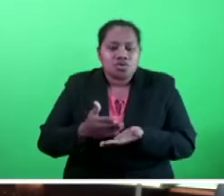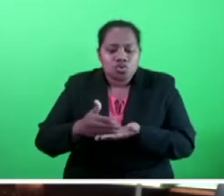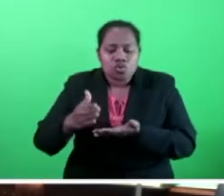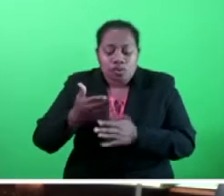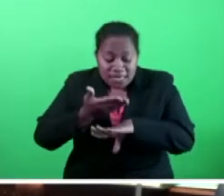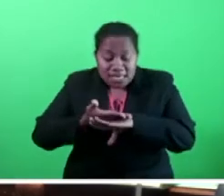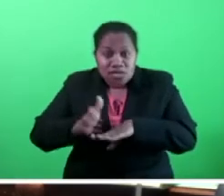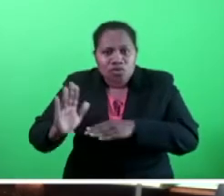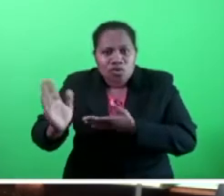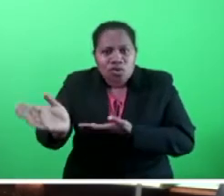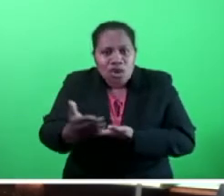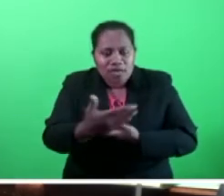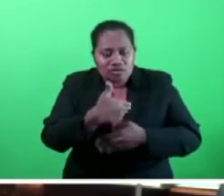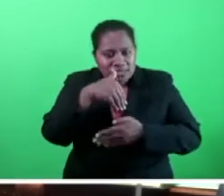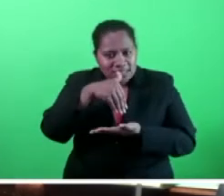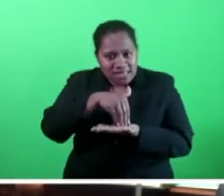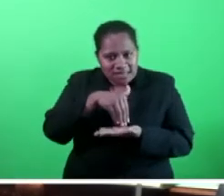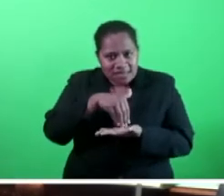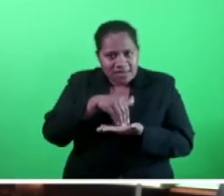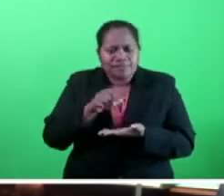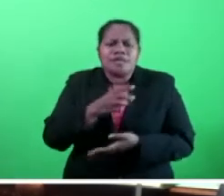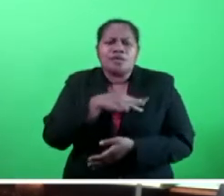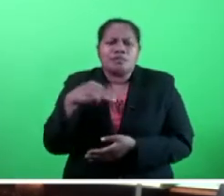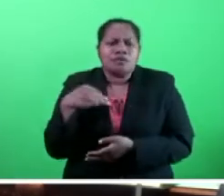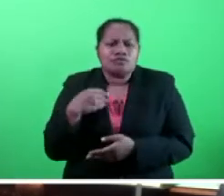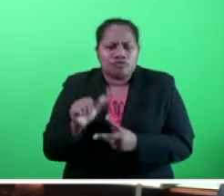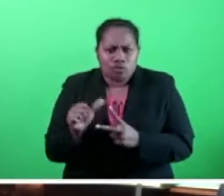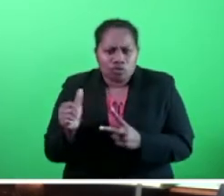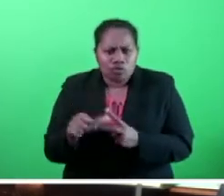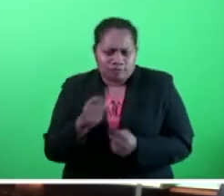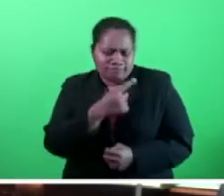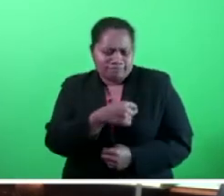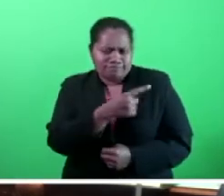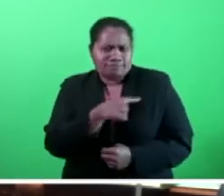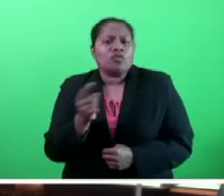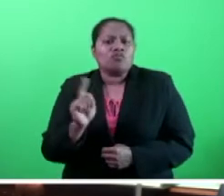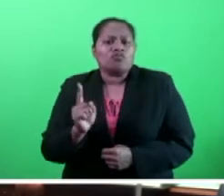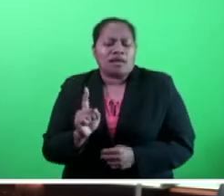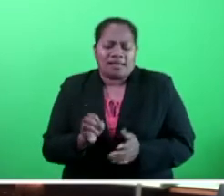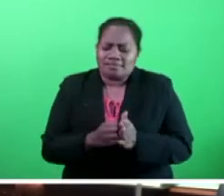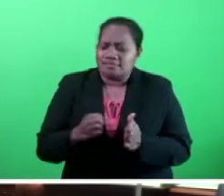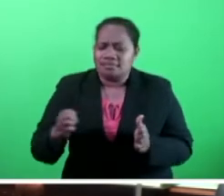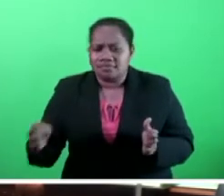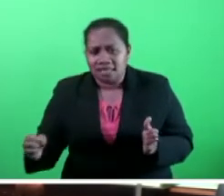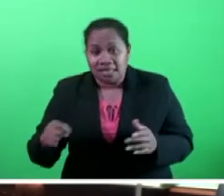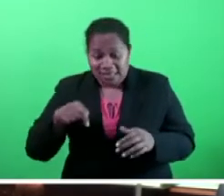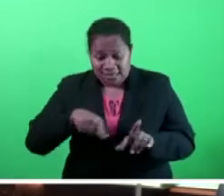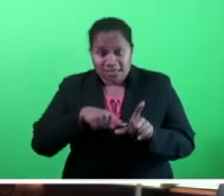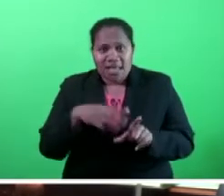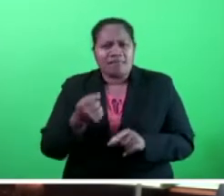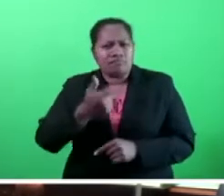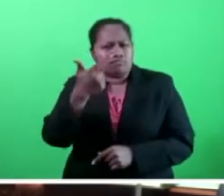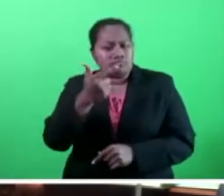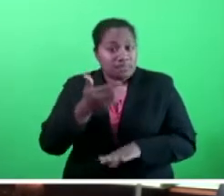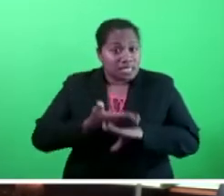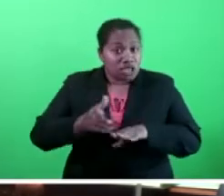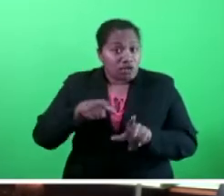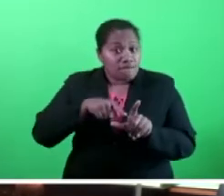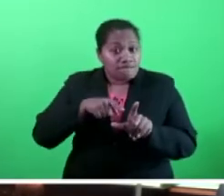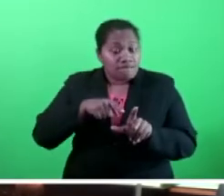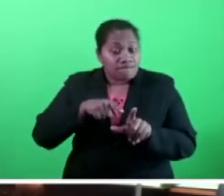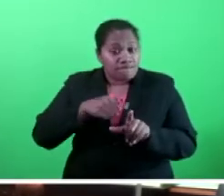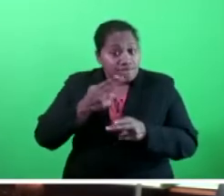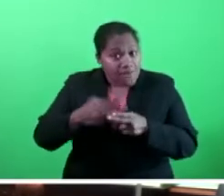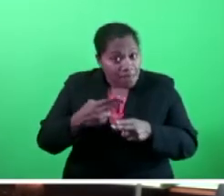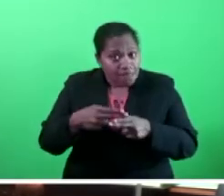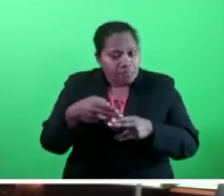Mr. Speaker, the Ministry is also committed to expanding the dairy industry. This year, a total of 17 new farms has been established